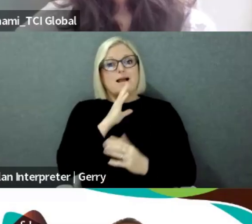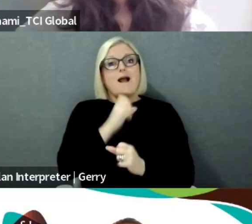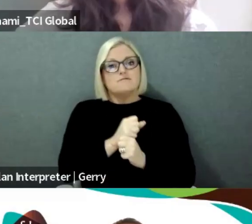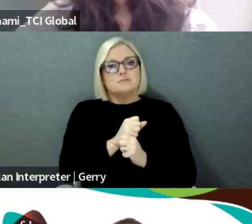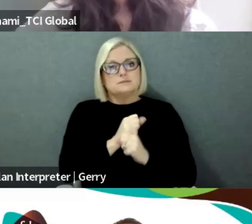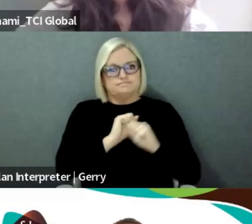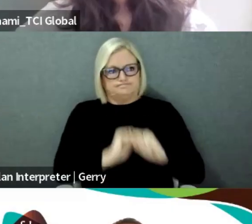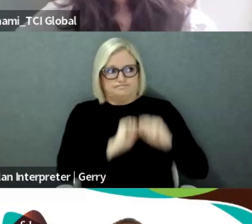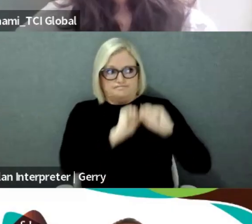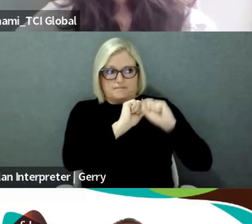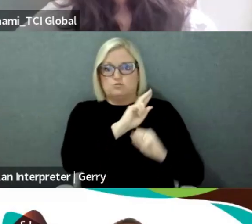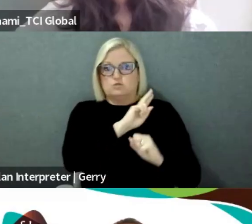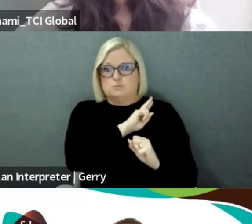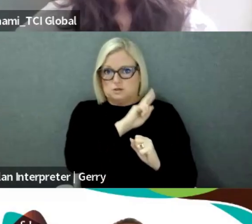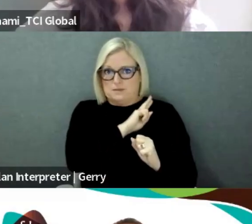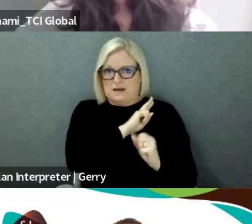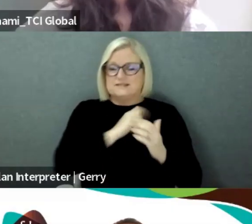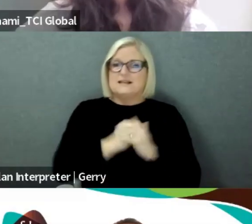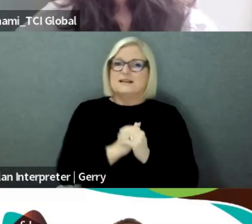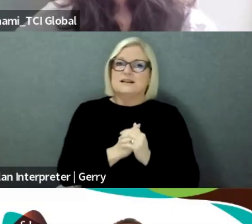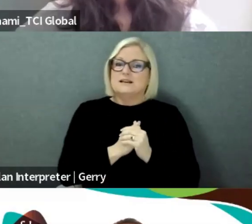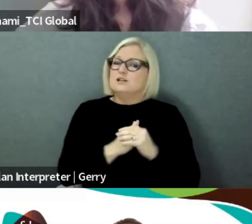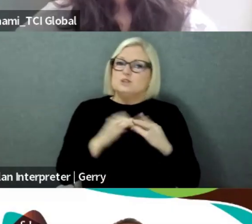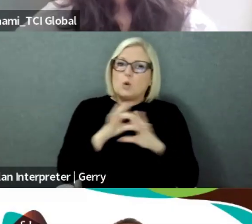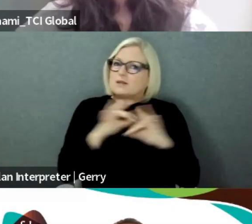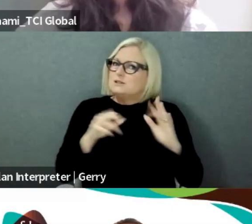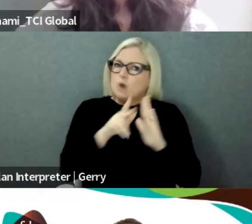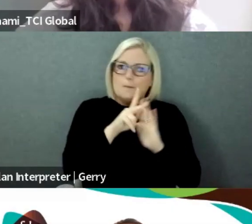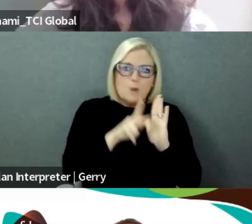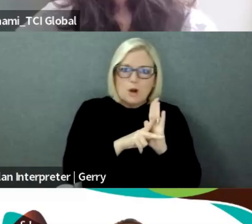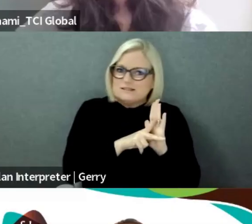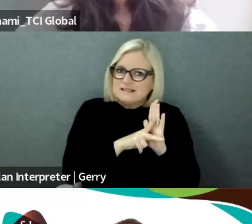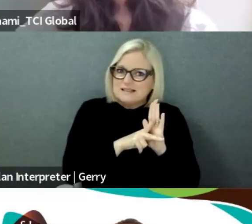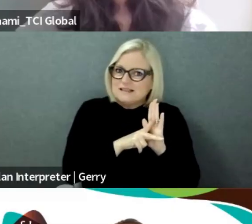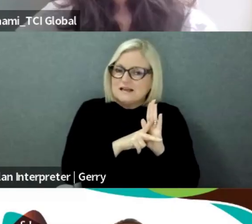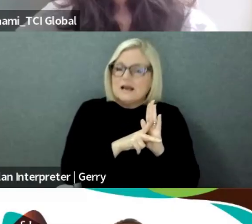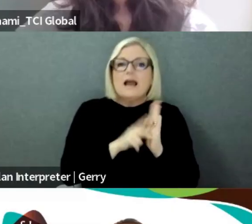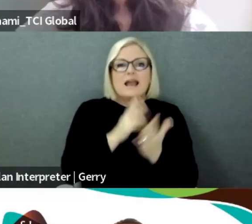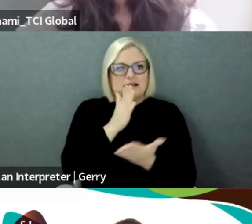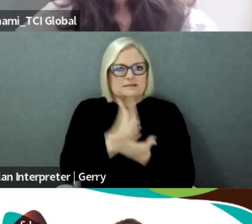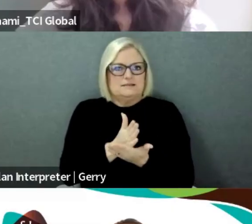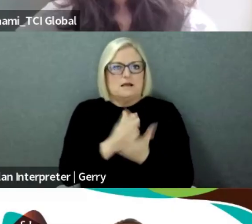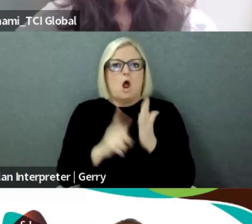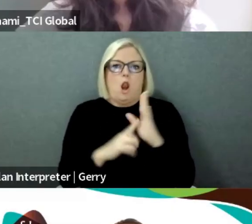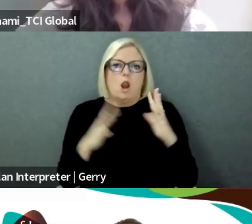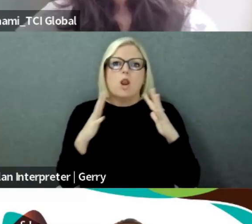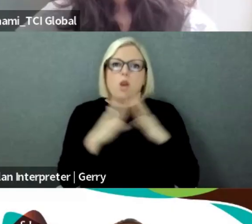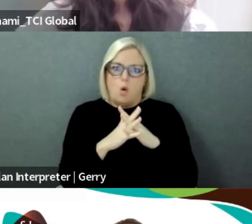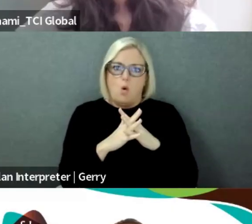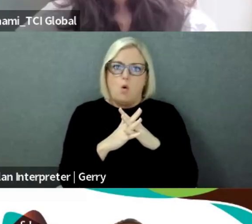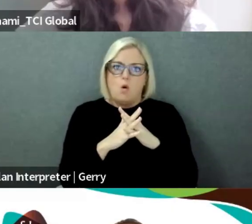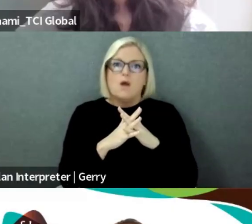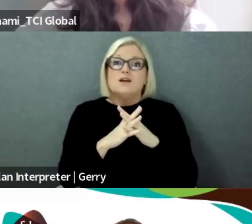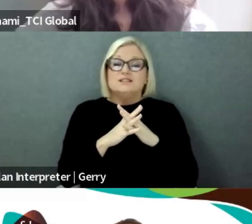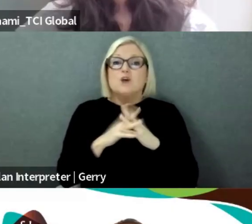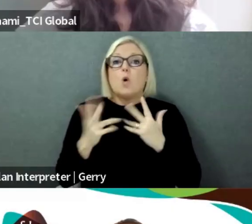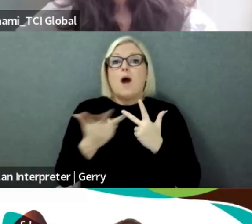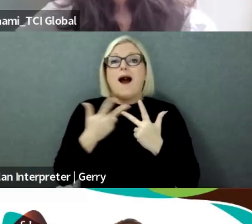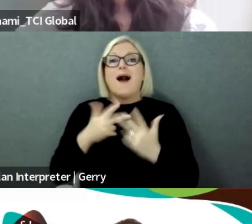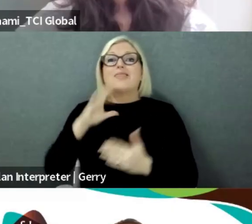a policy choice, it's a legal obligation, and states must reallocate resources away